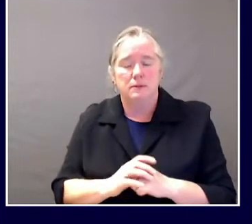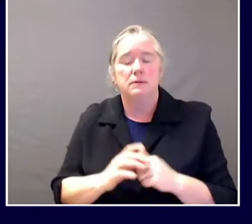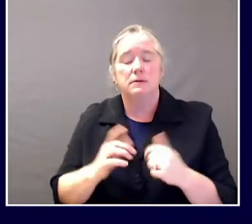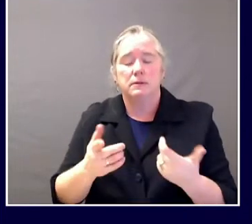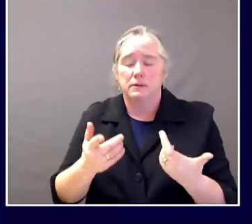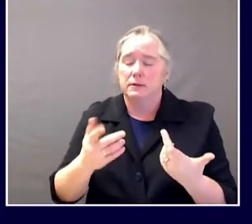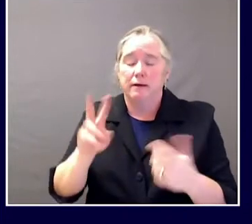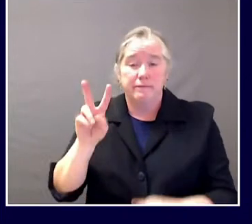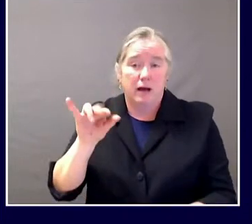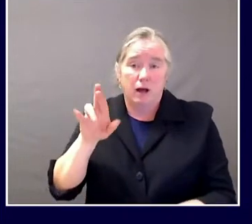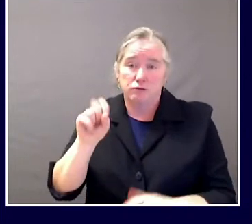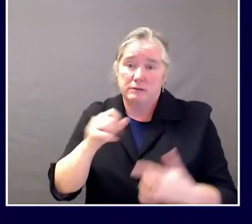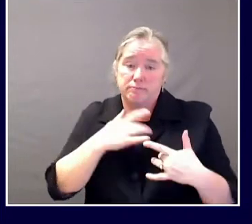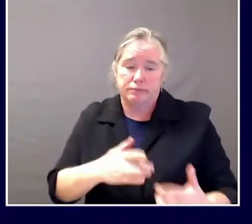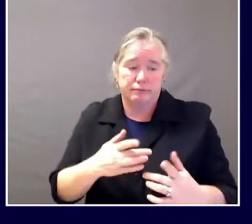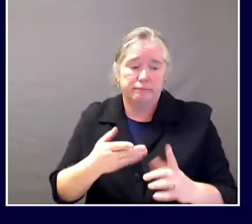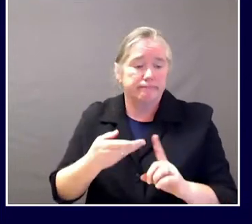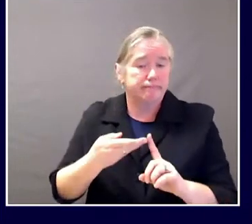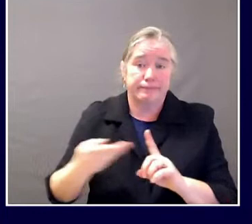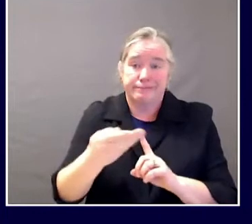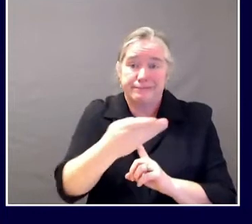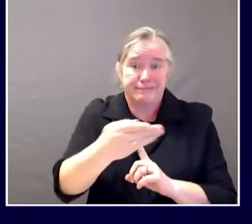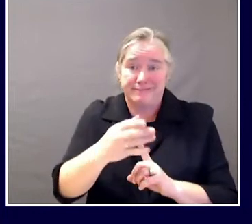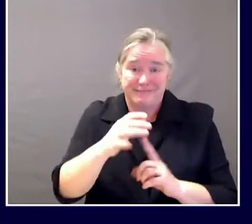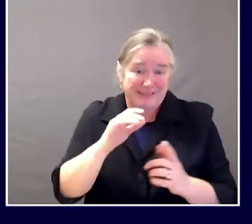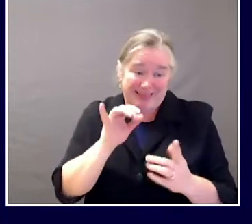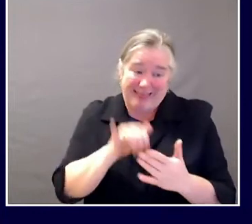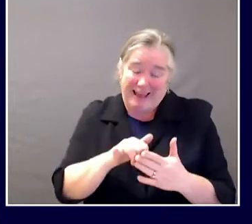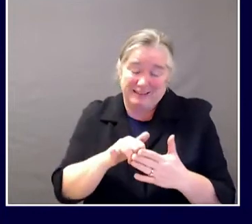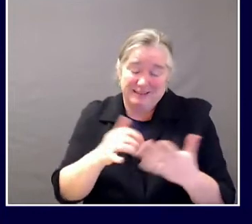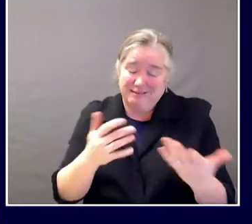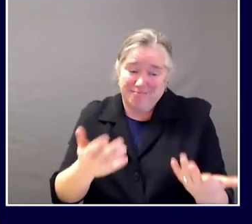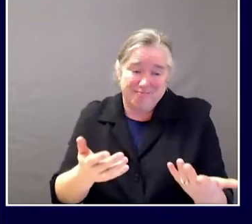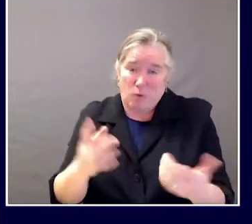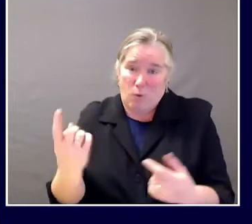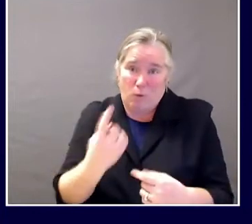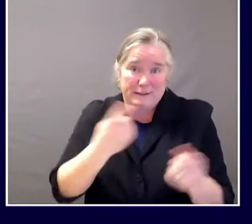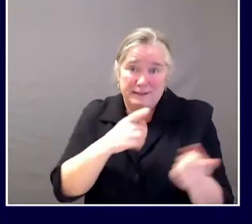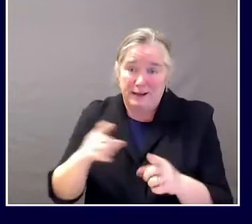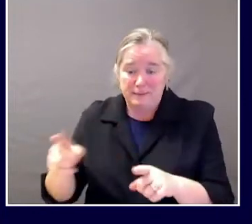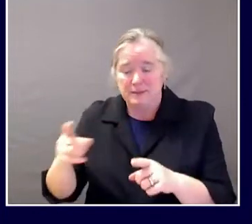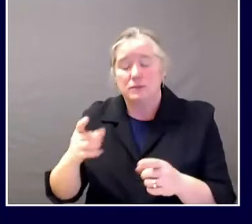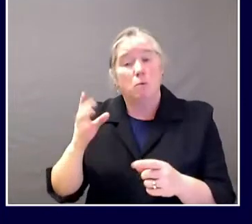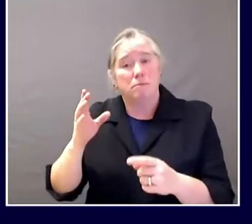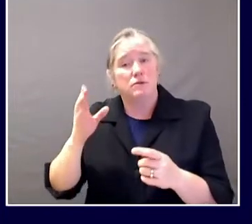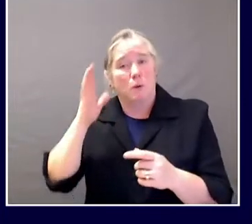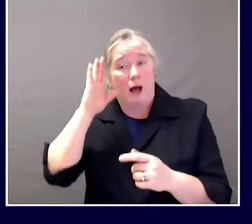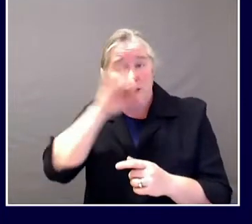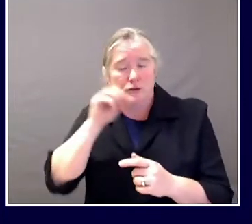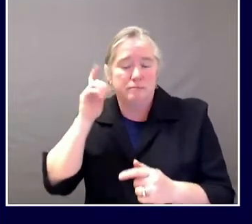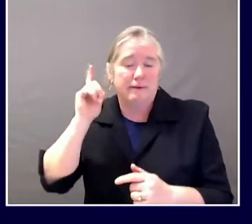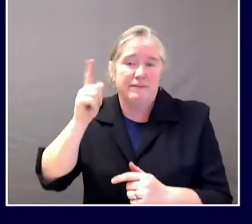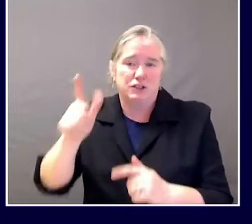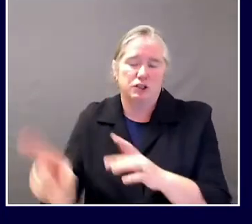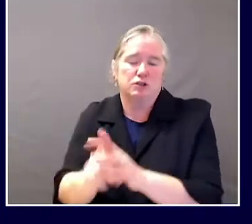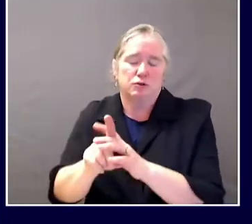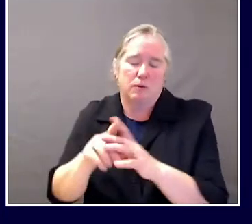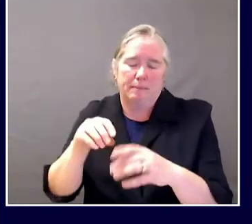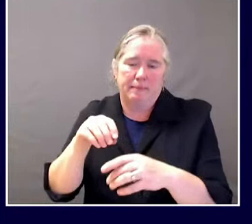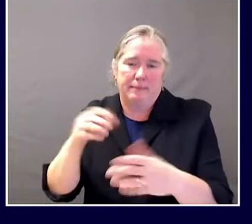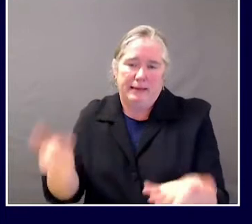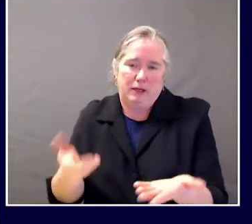is spread, hence why I believe it is likely to come here. Now, whether there may be any additional policy responses that accompany